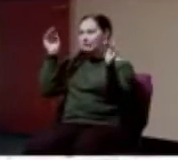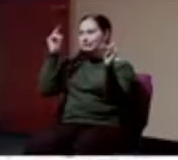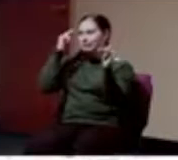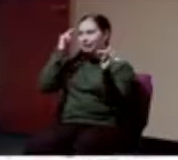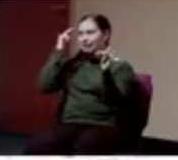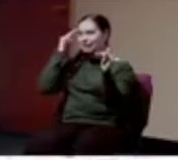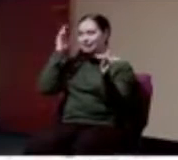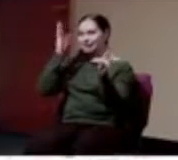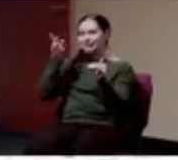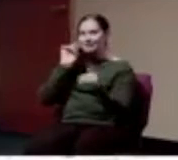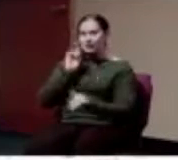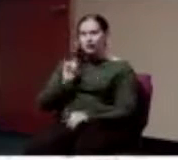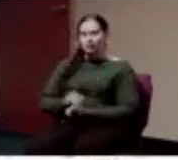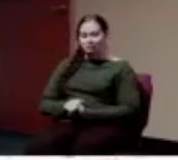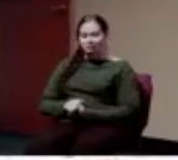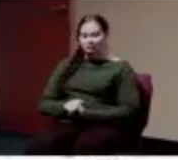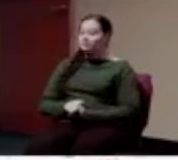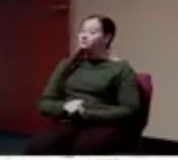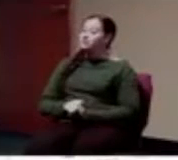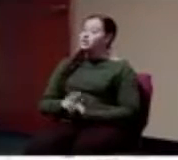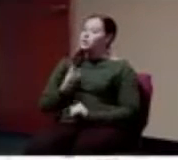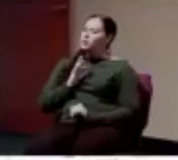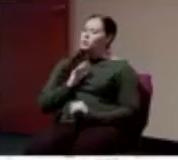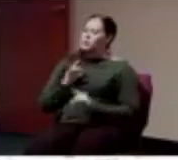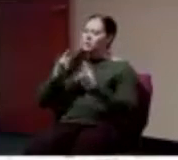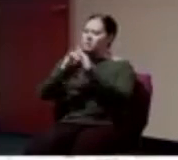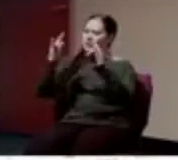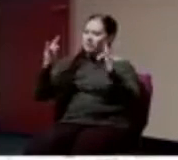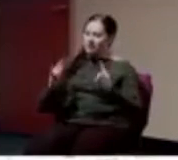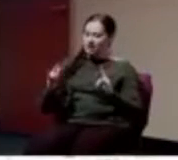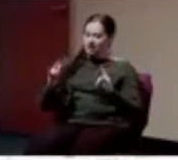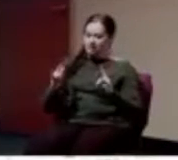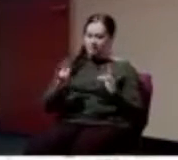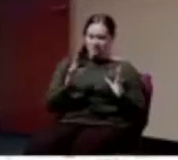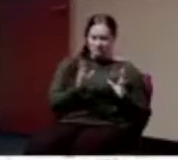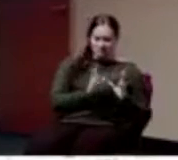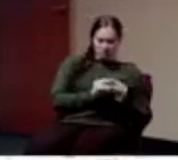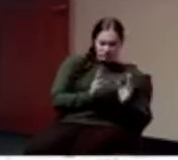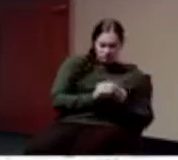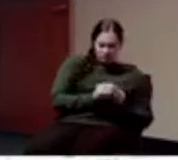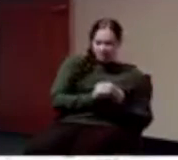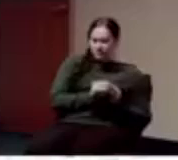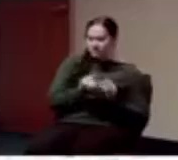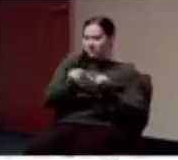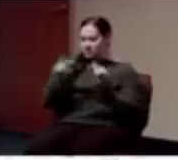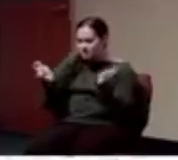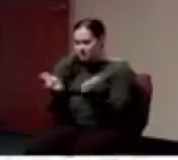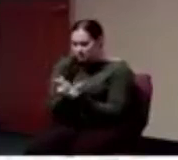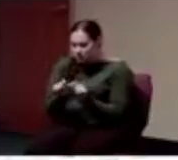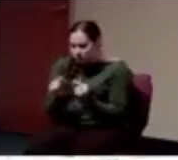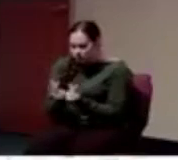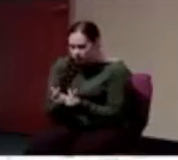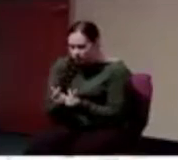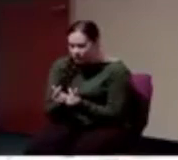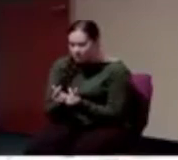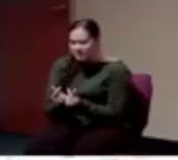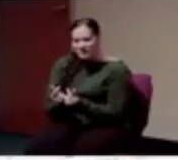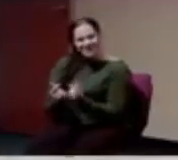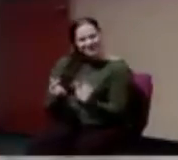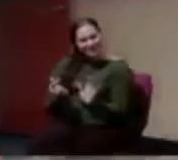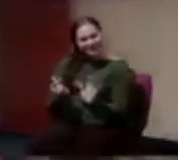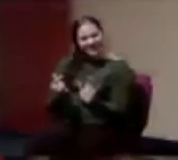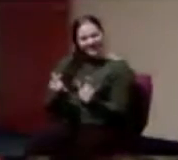So what's cool about camp isn't just like the services or the small groups, the things that happen there. It's the little stuff